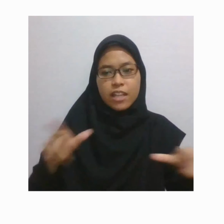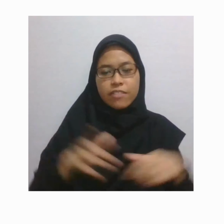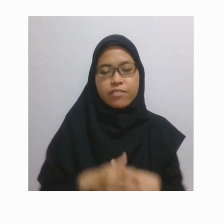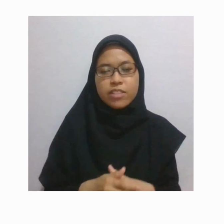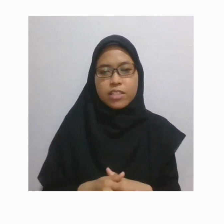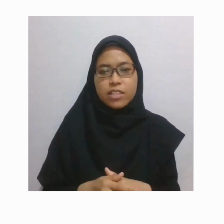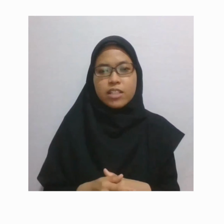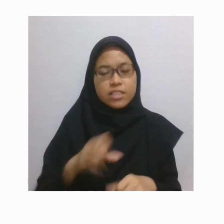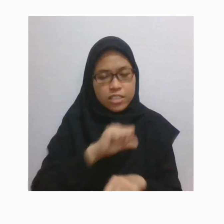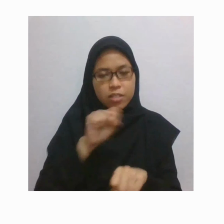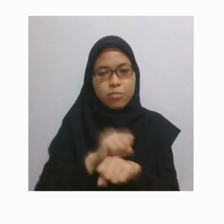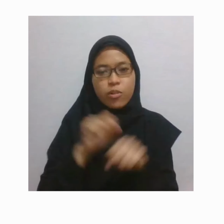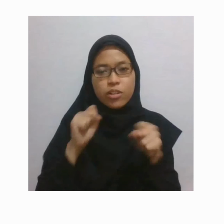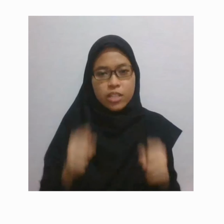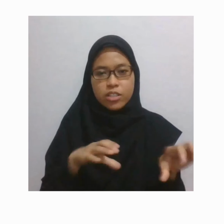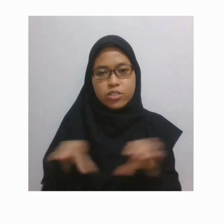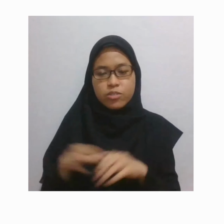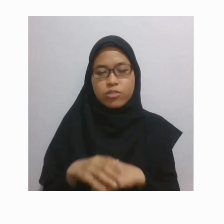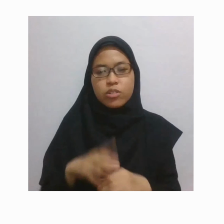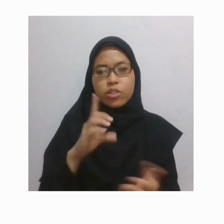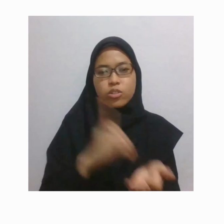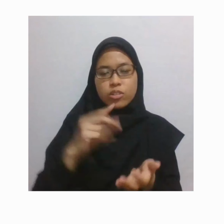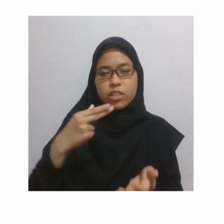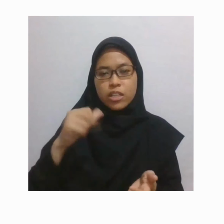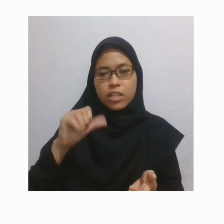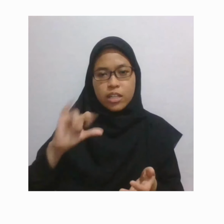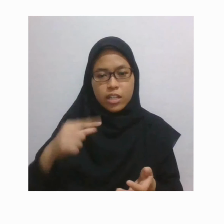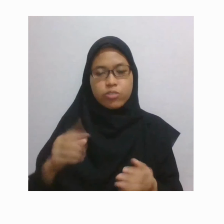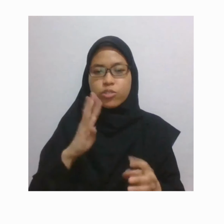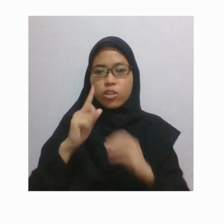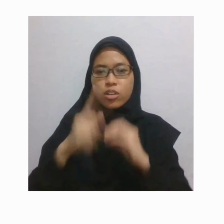change. Dr. Haig also spoke of the Thames Barrier